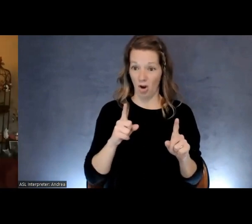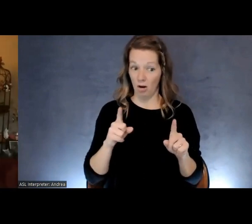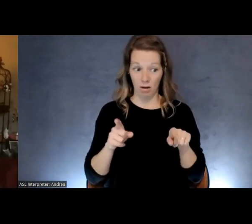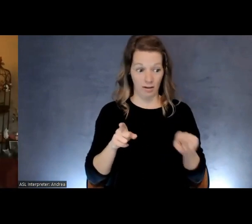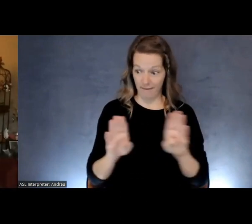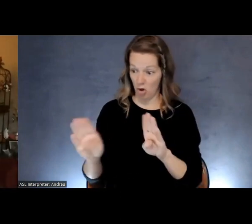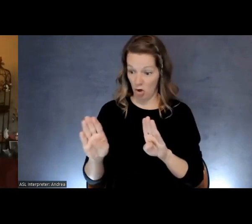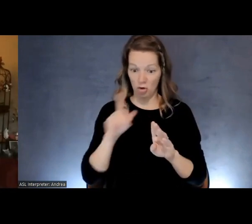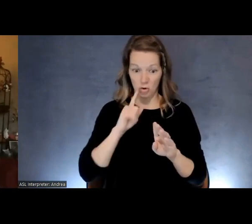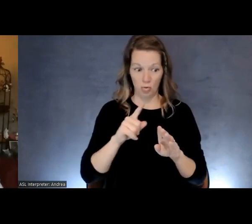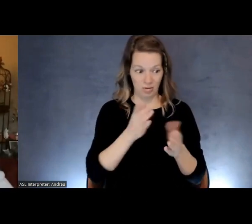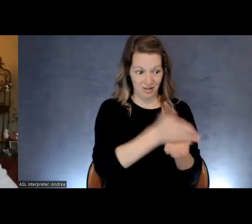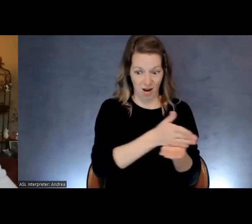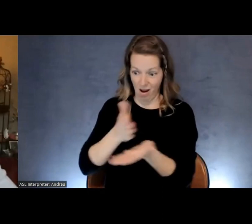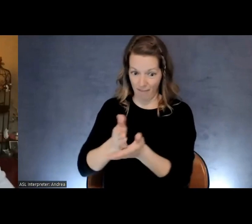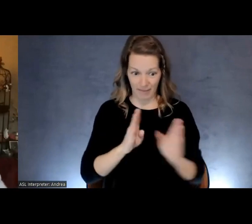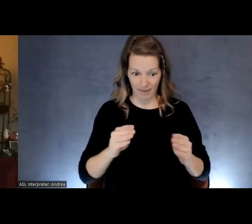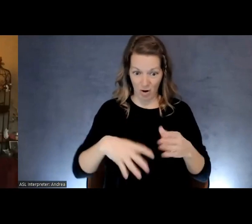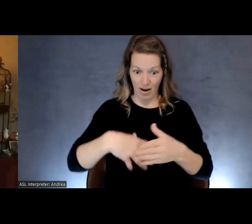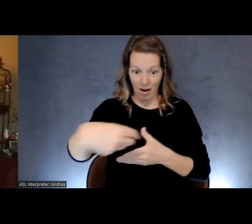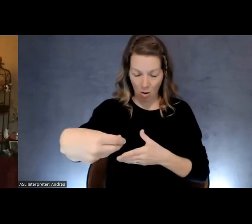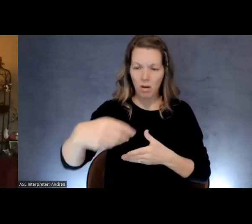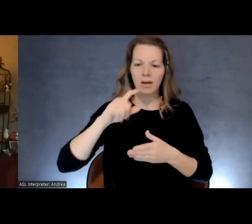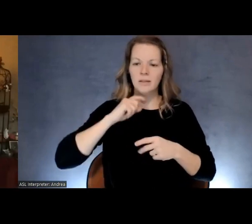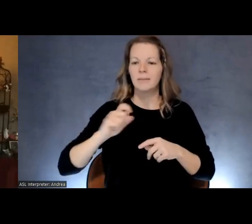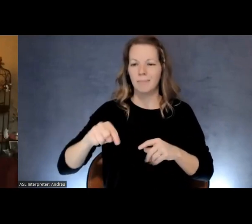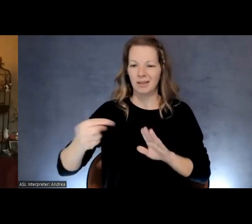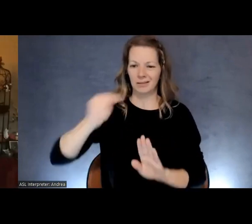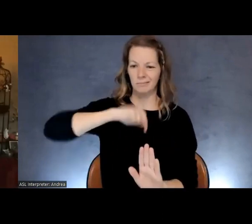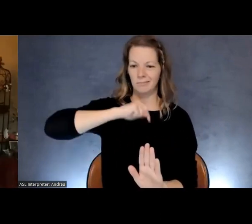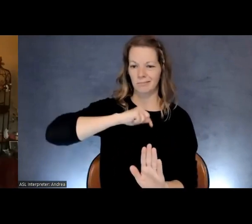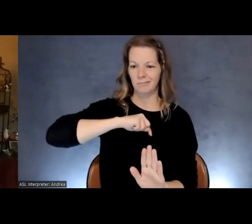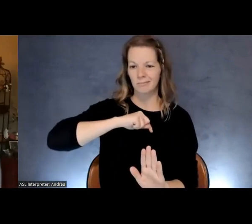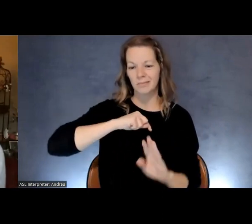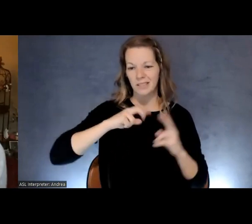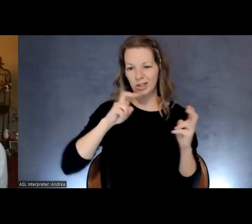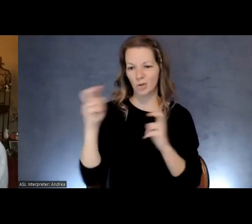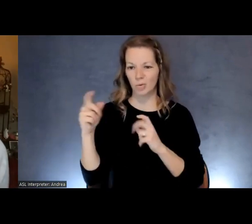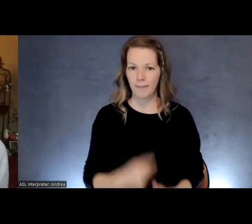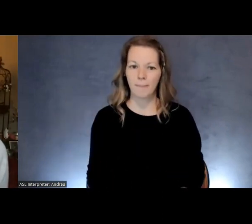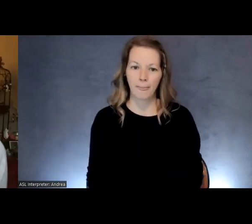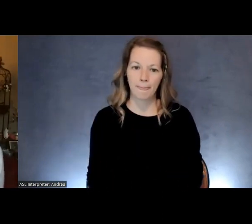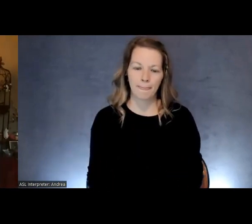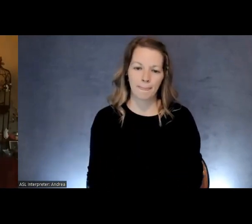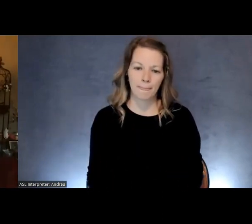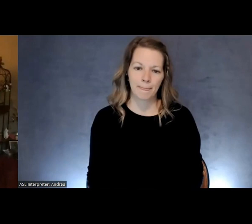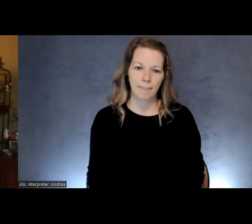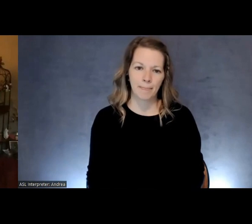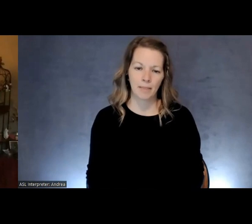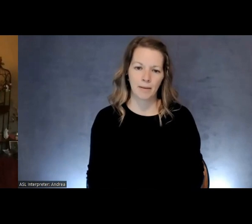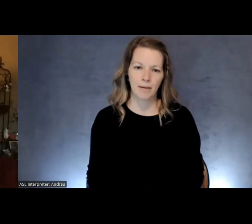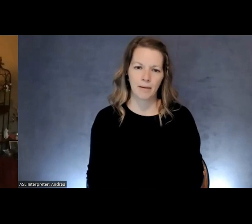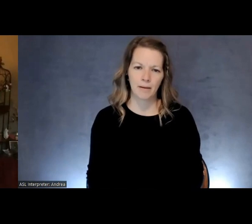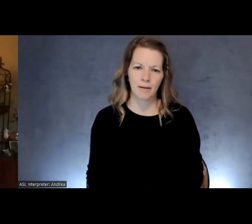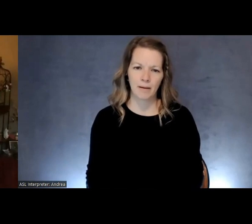behavior is addressing the common root of that behavior. It's addressing it in the trauma. And I don't mean to make it an